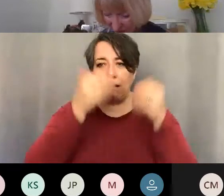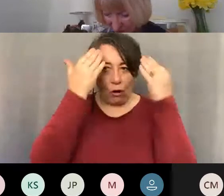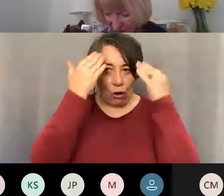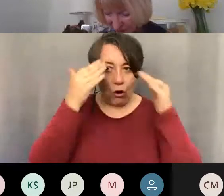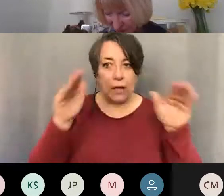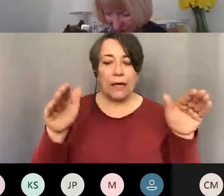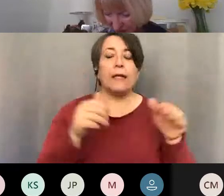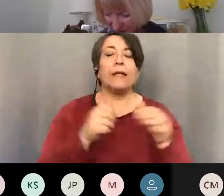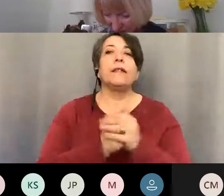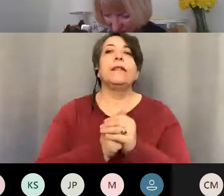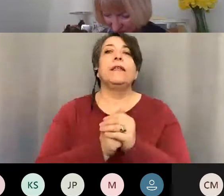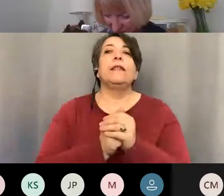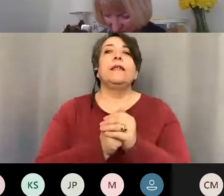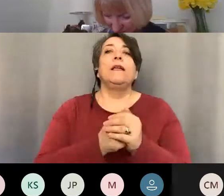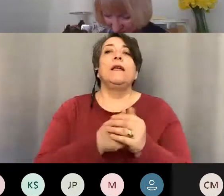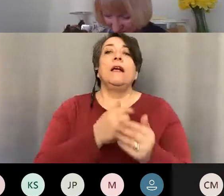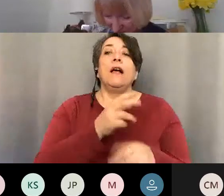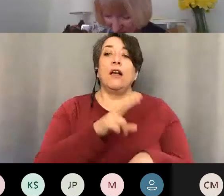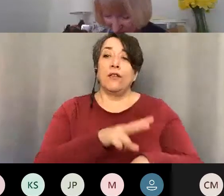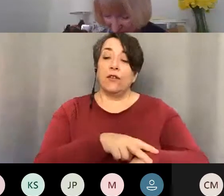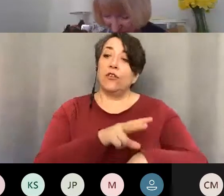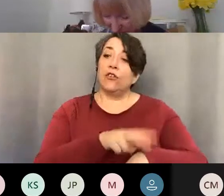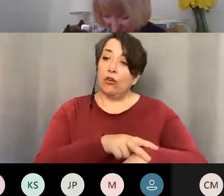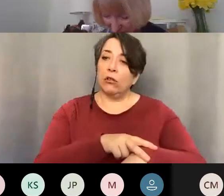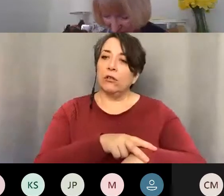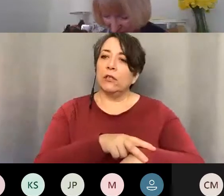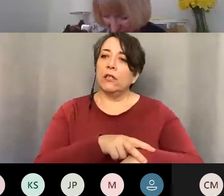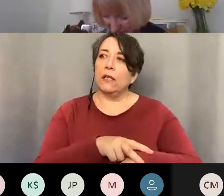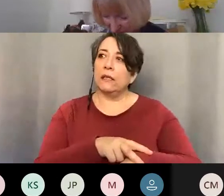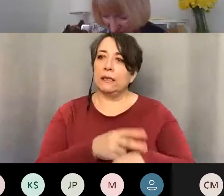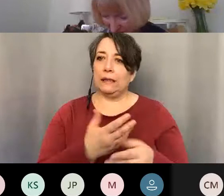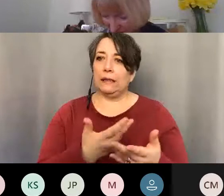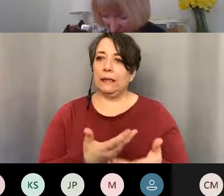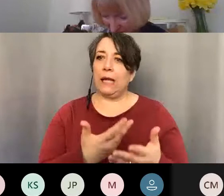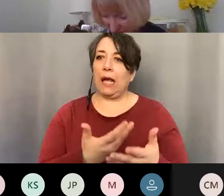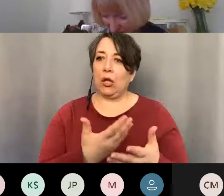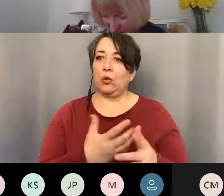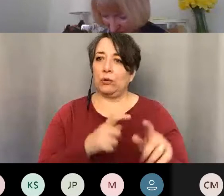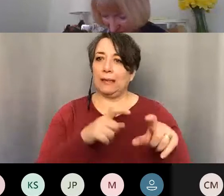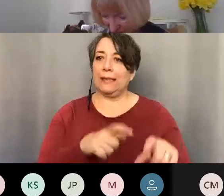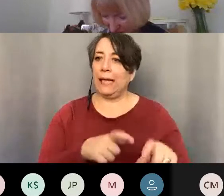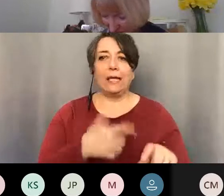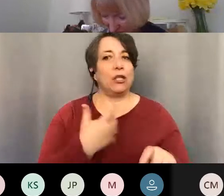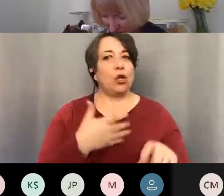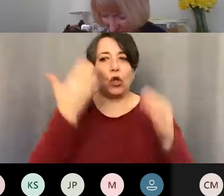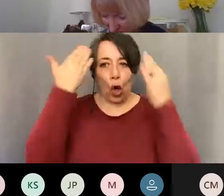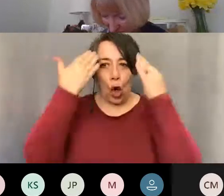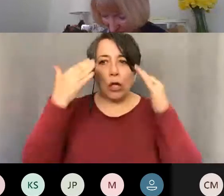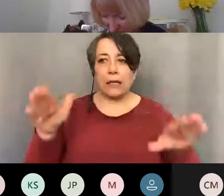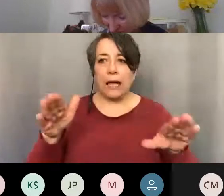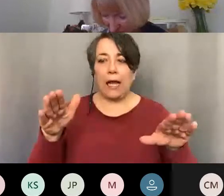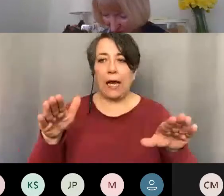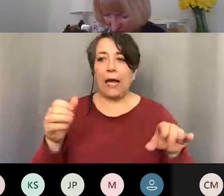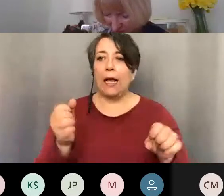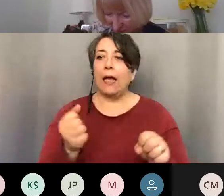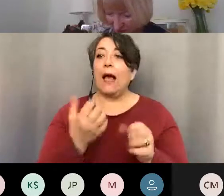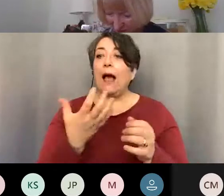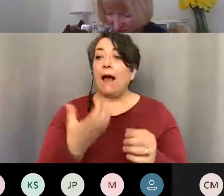are here are putting additional clinics on so that we can still see the patients, so that covers for the patient, for